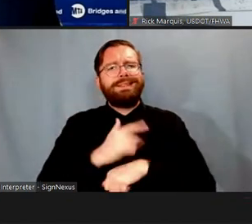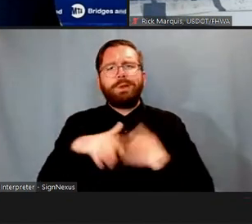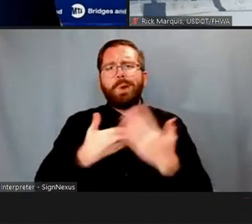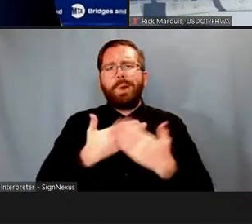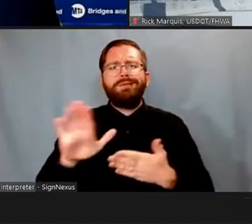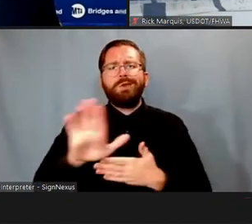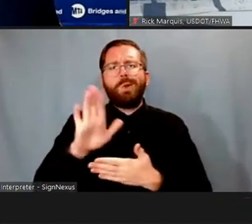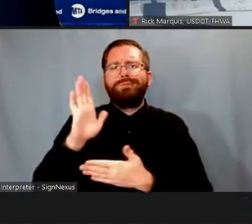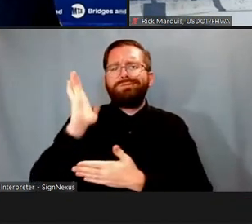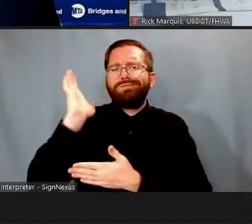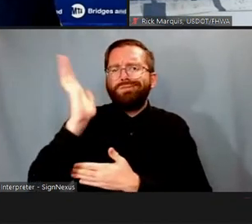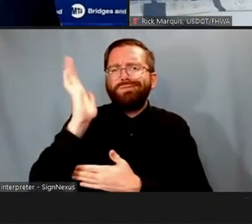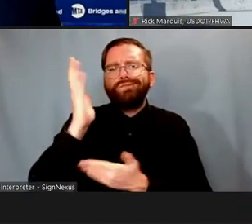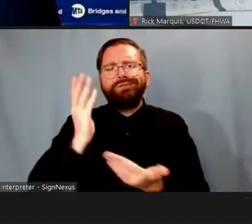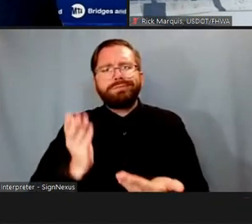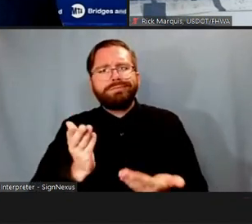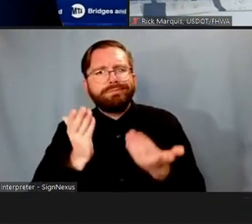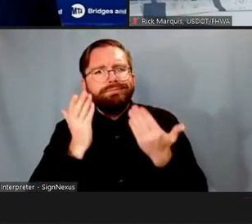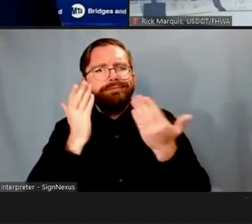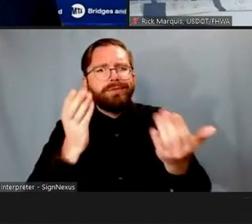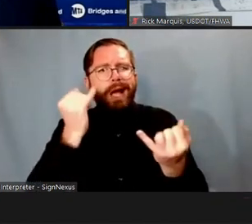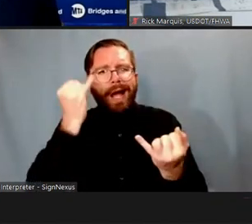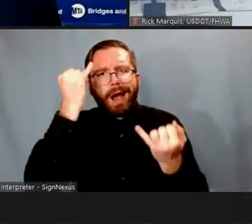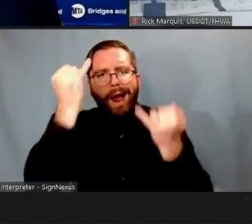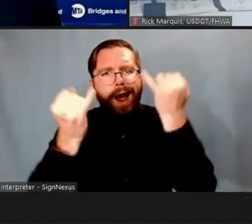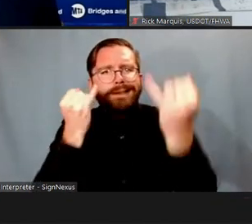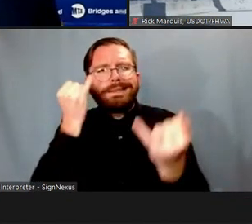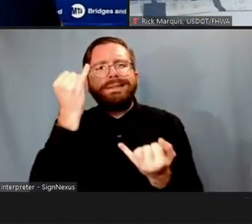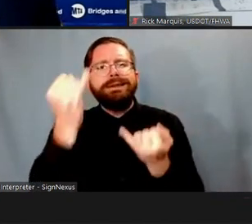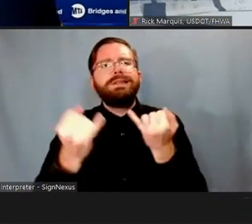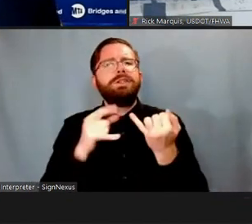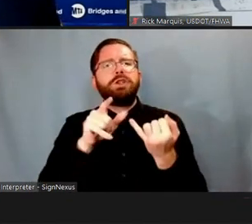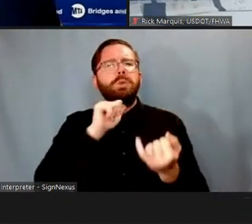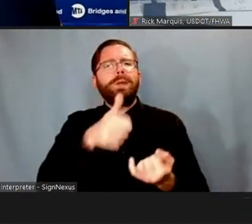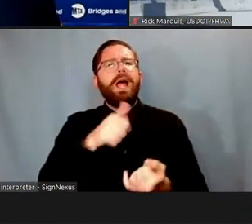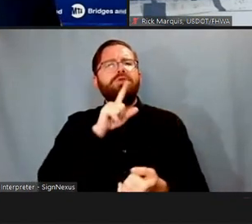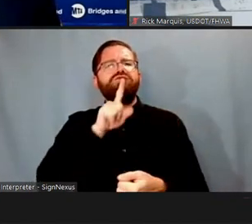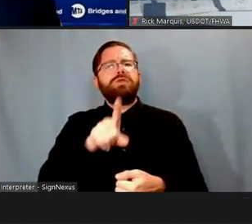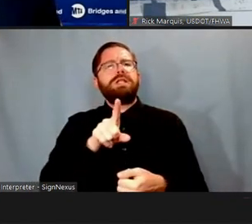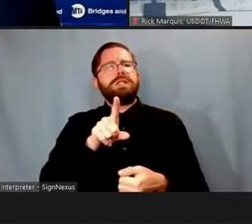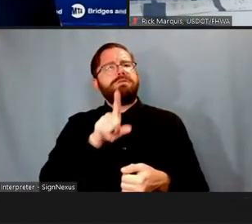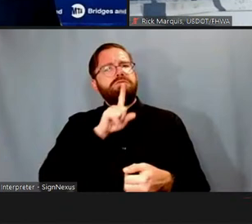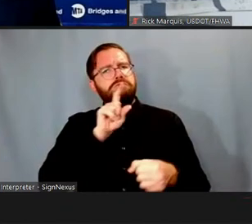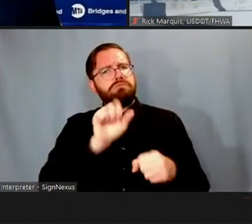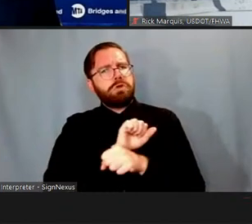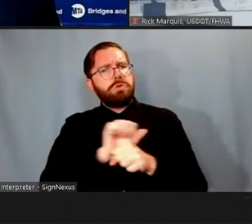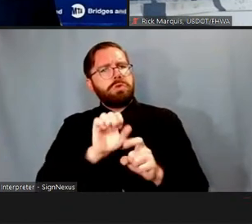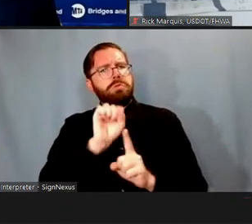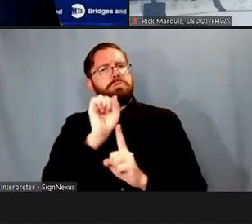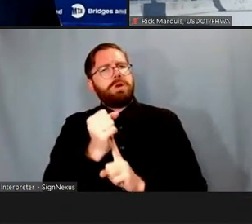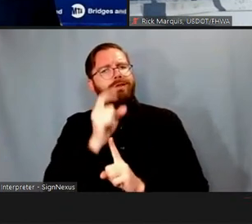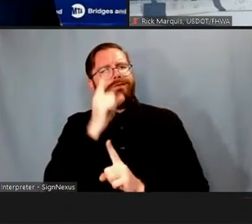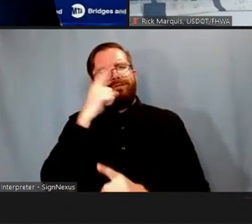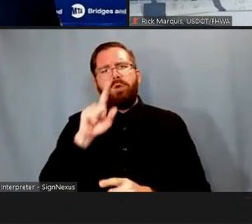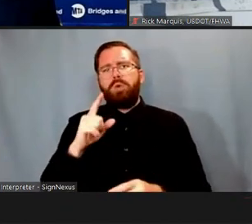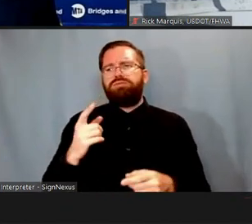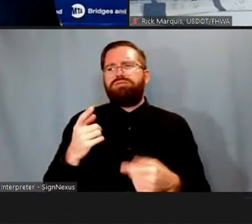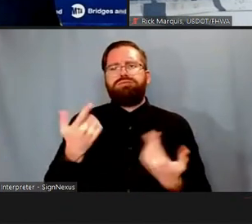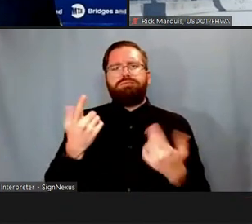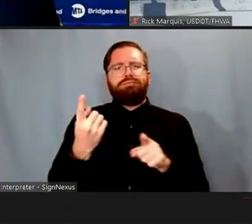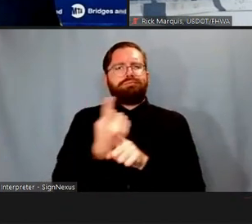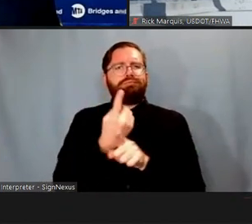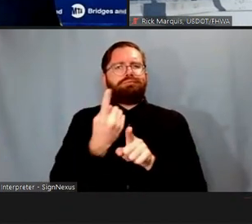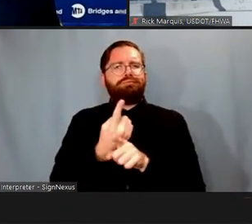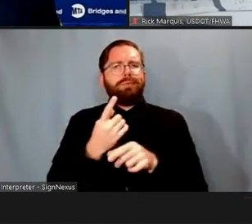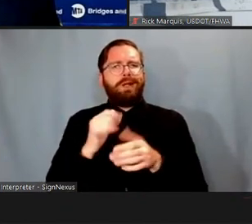not you know really come up with scenarios for ordinary new yorkers who live in this district who might